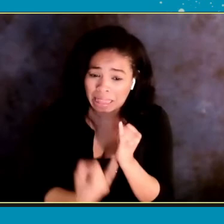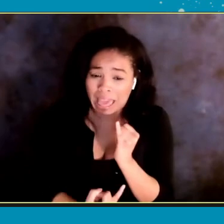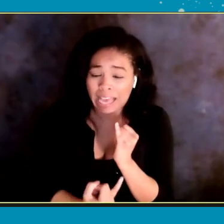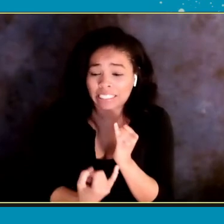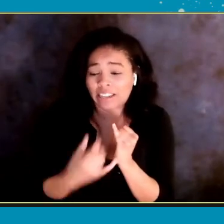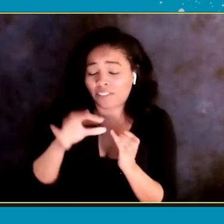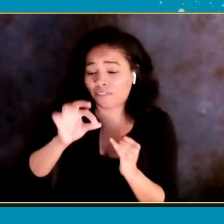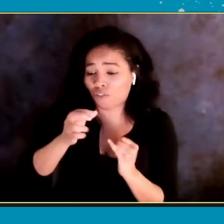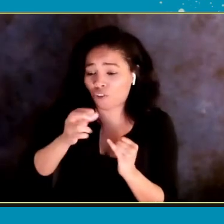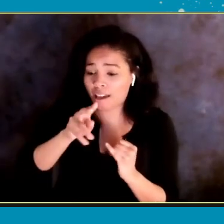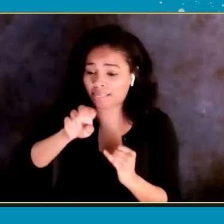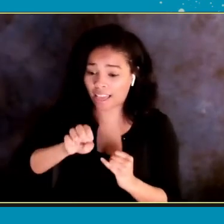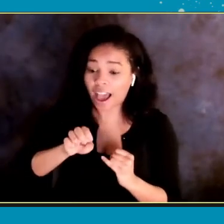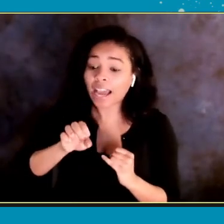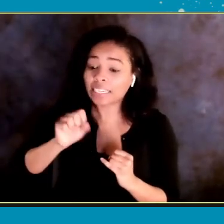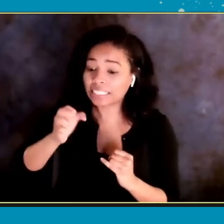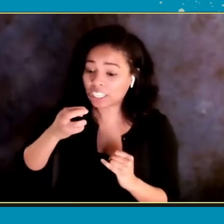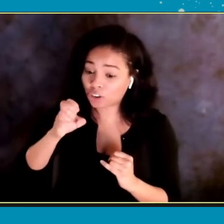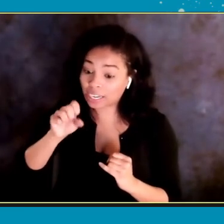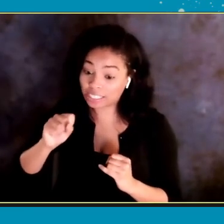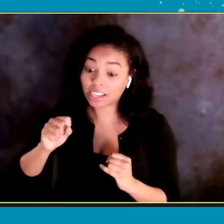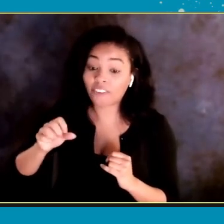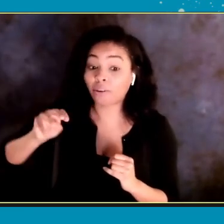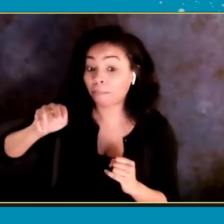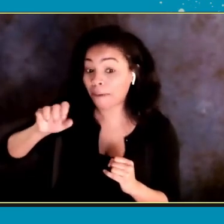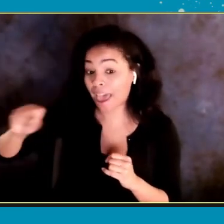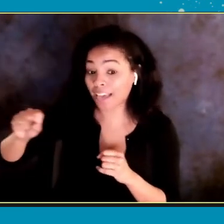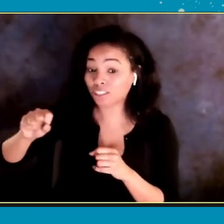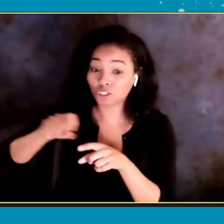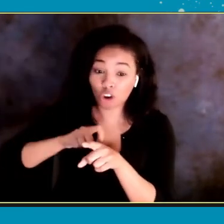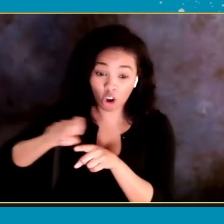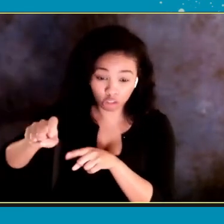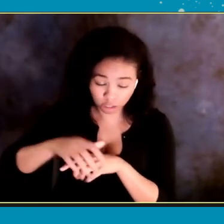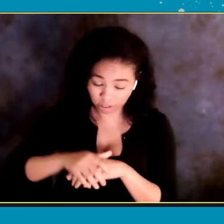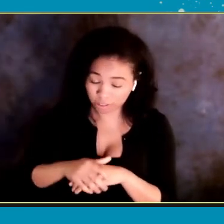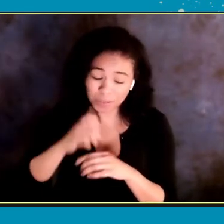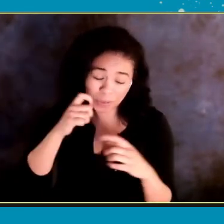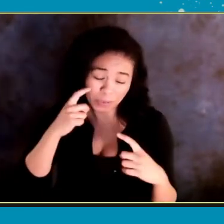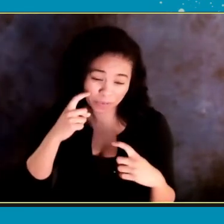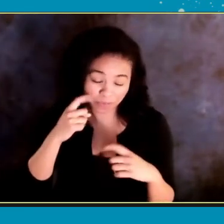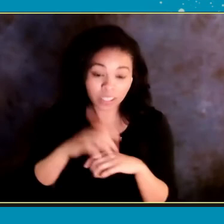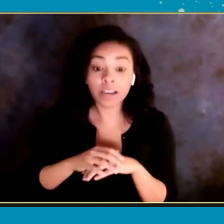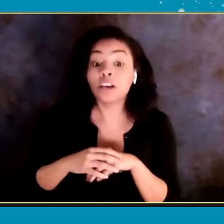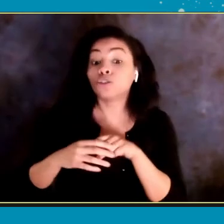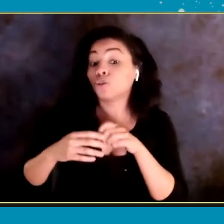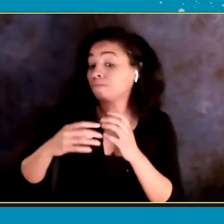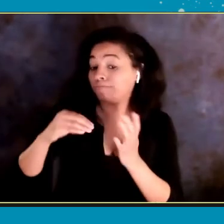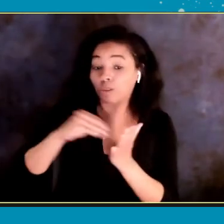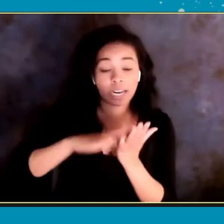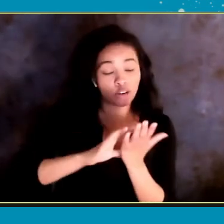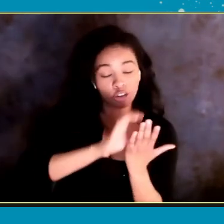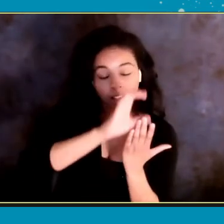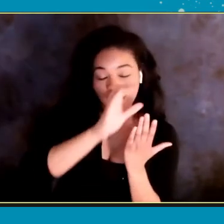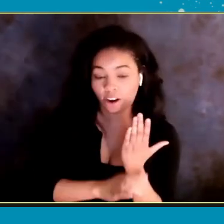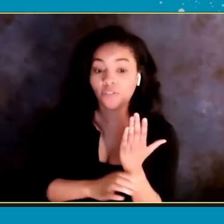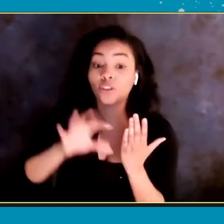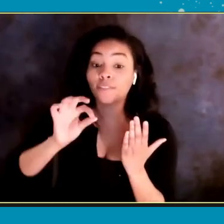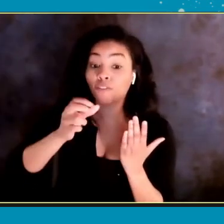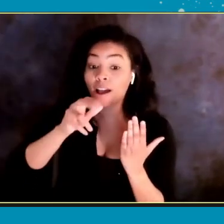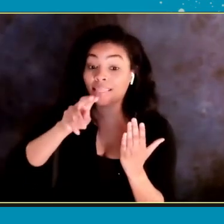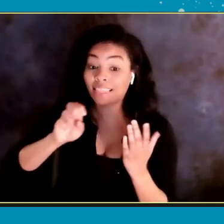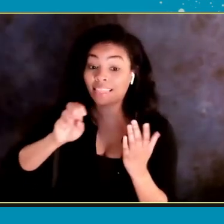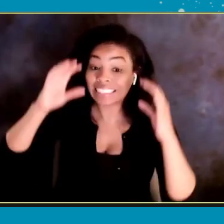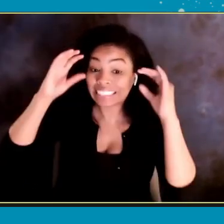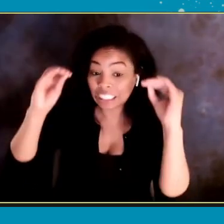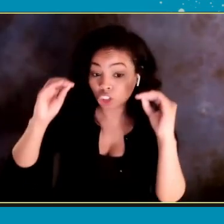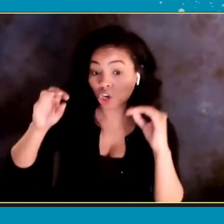series of mass calls. Mark your calendar, save the date also for the Frontline teach-in on May 15th. It's